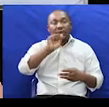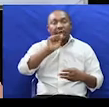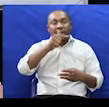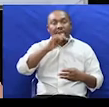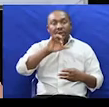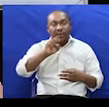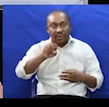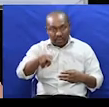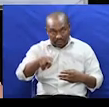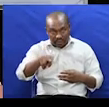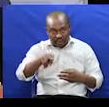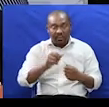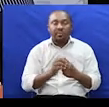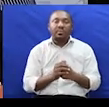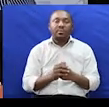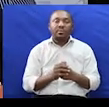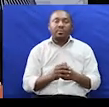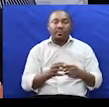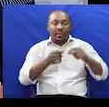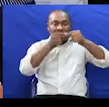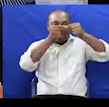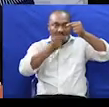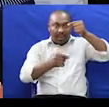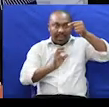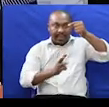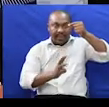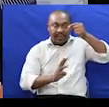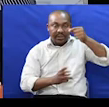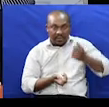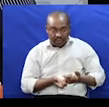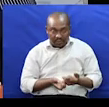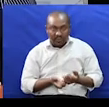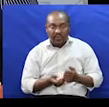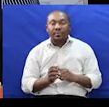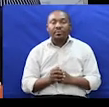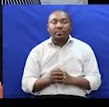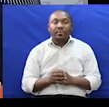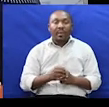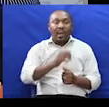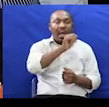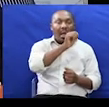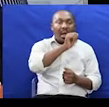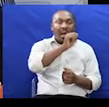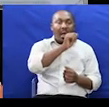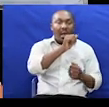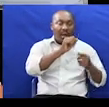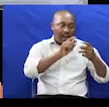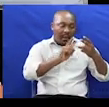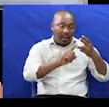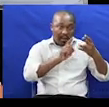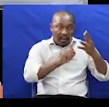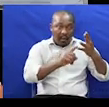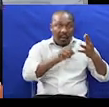So what is titration? And then what is acid-base titration? What is titration and